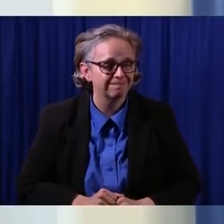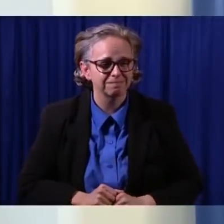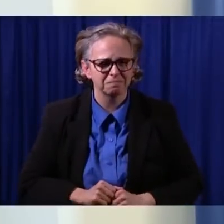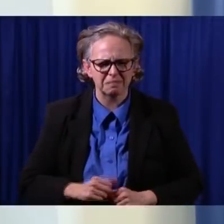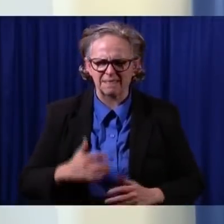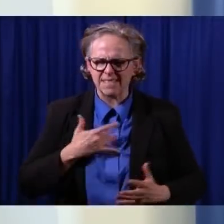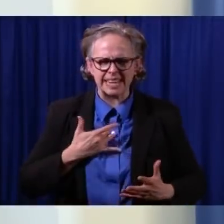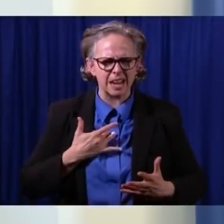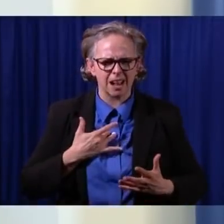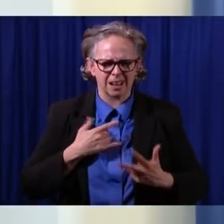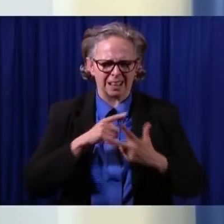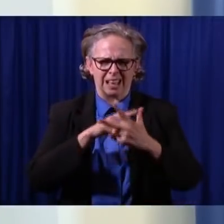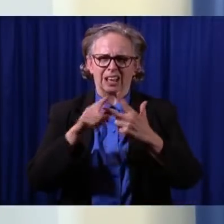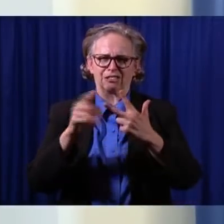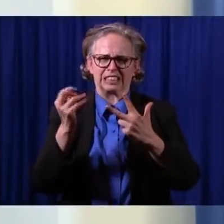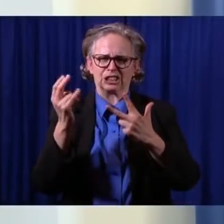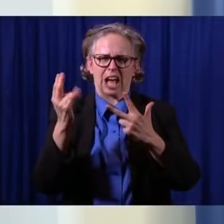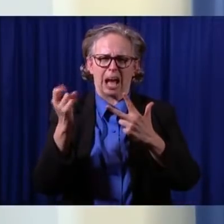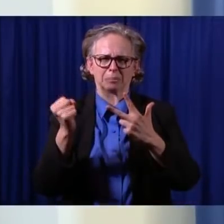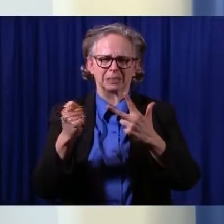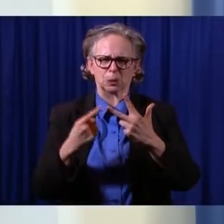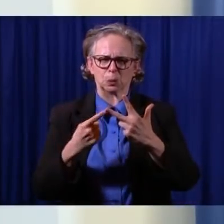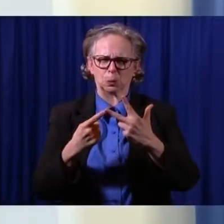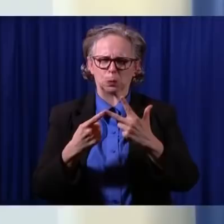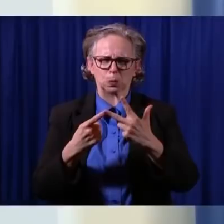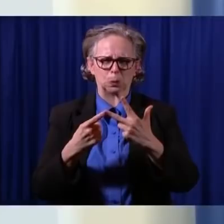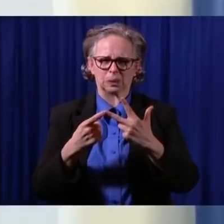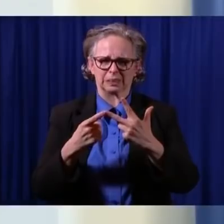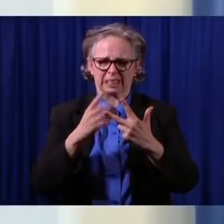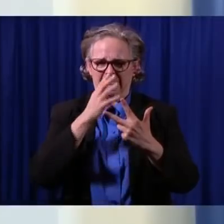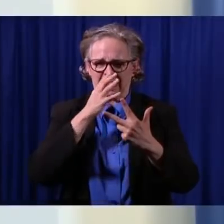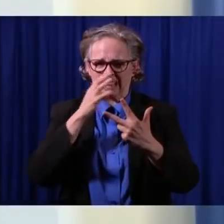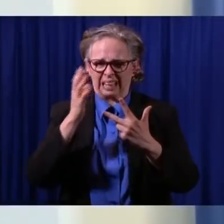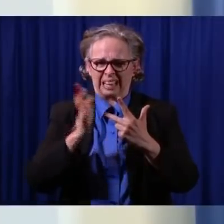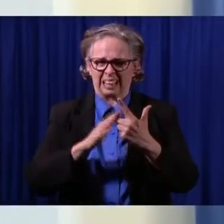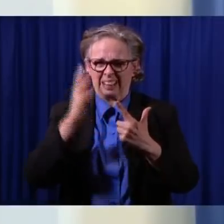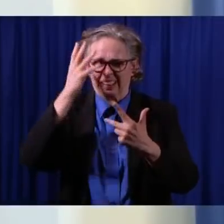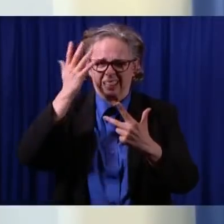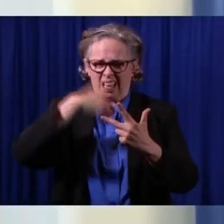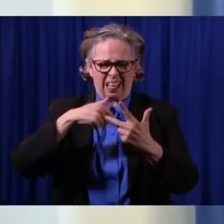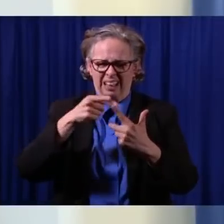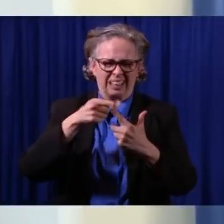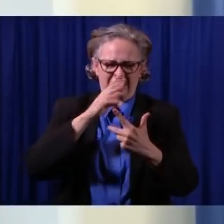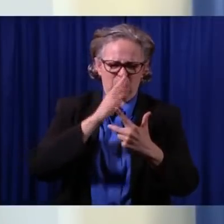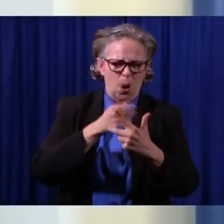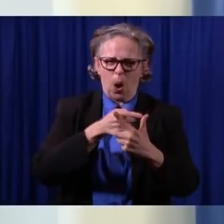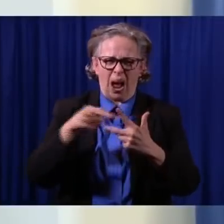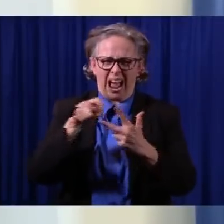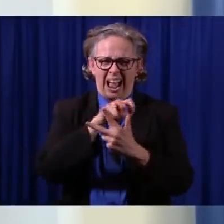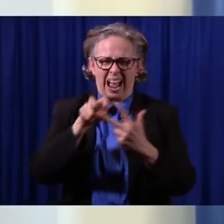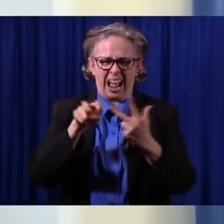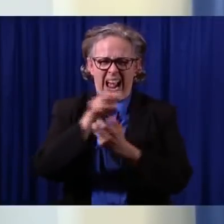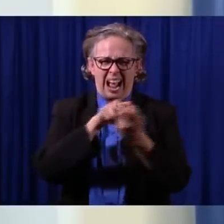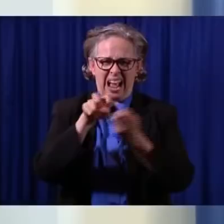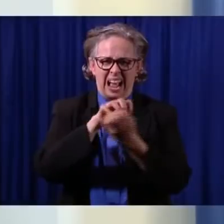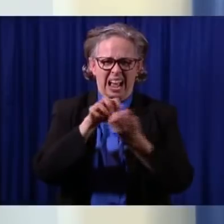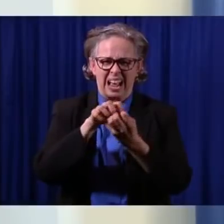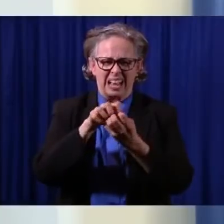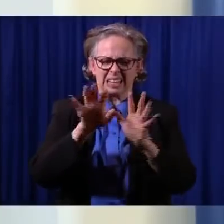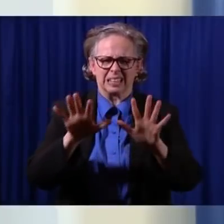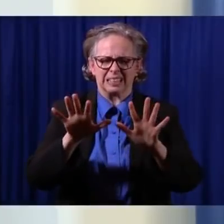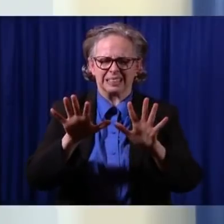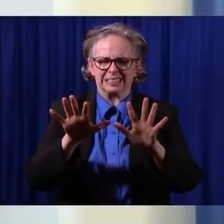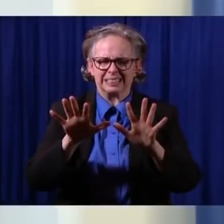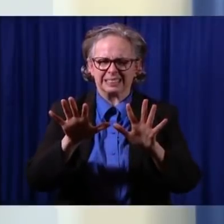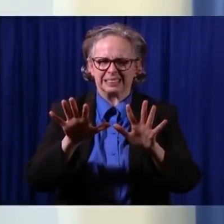things be shortchanged. So I really want to empower the team back at ODH to keep doing that work, and I'm going to keep advising